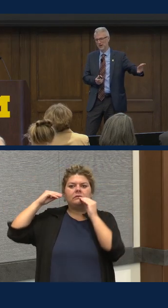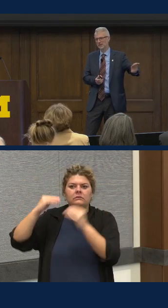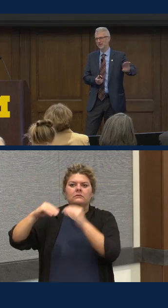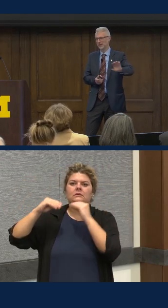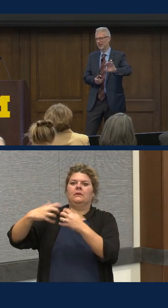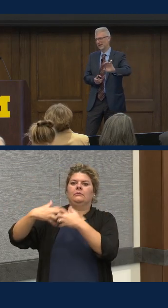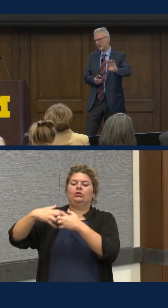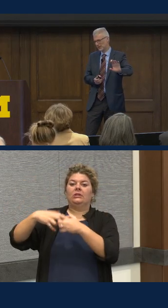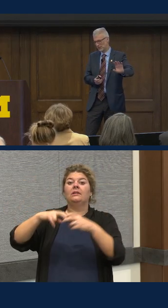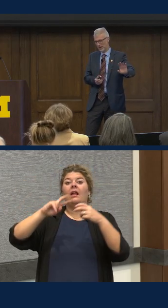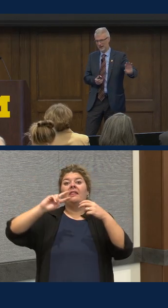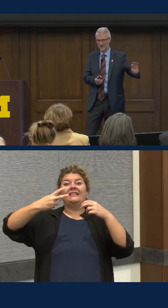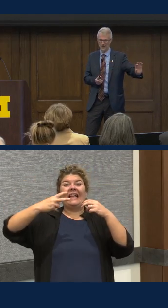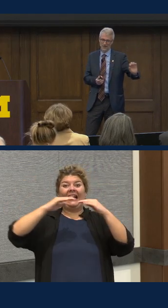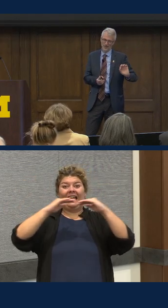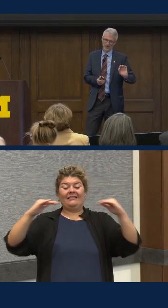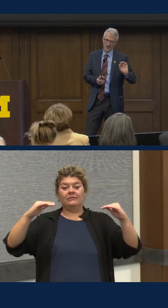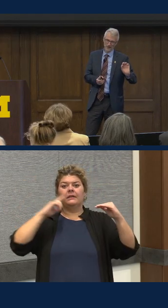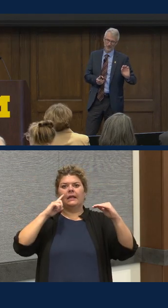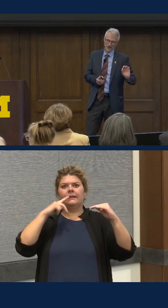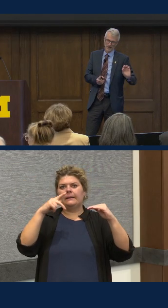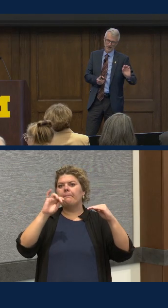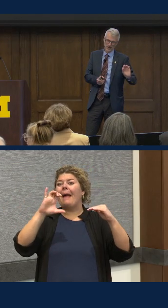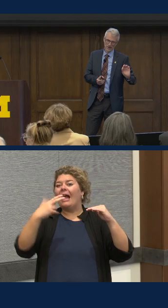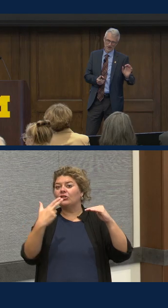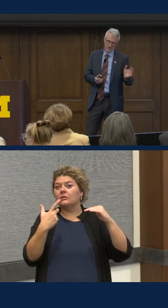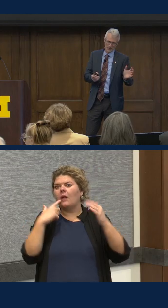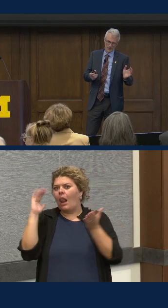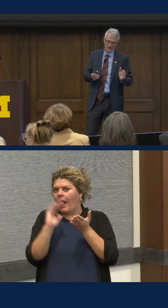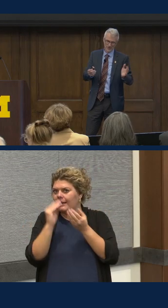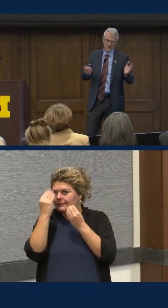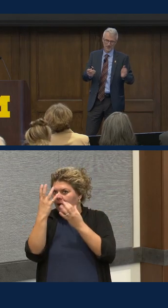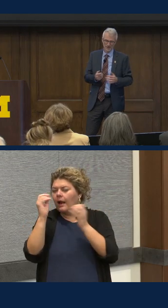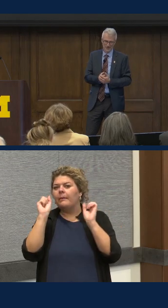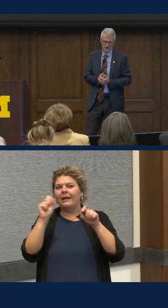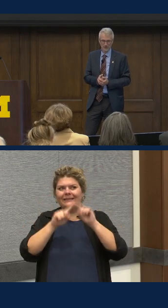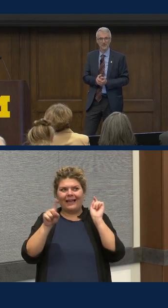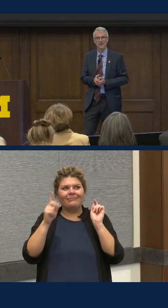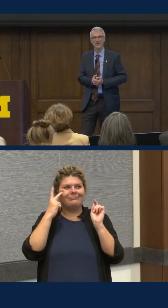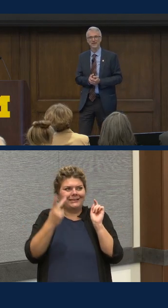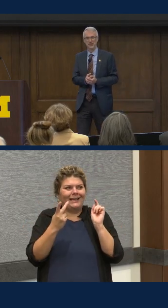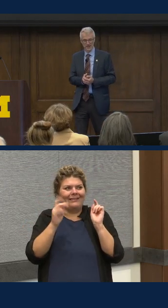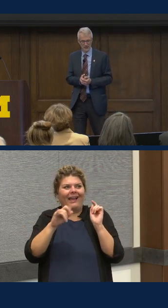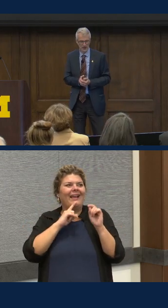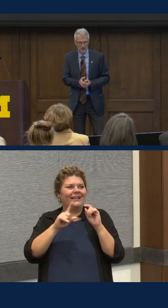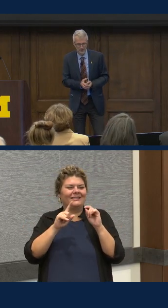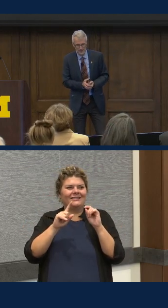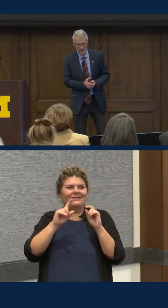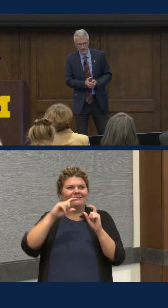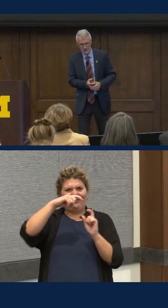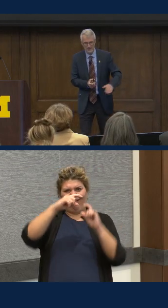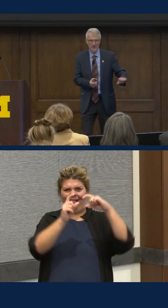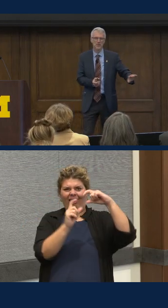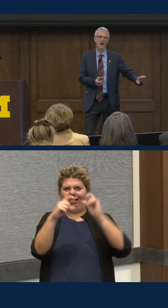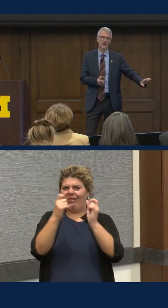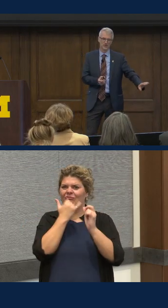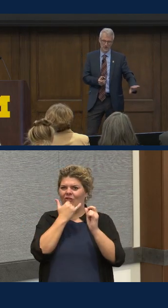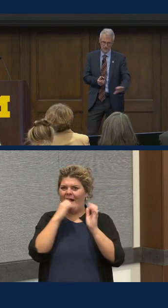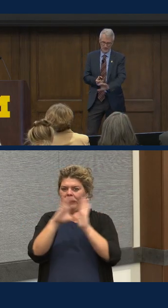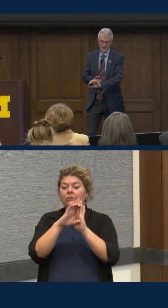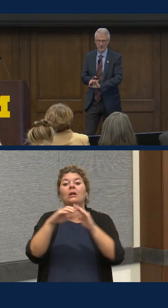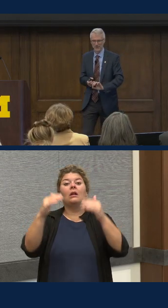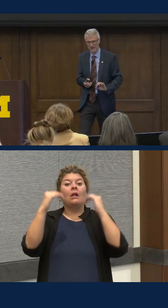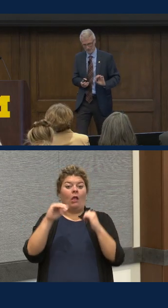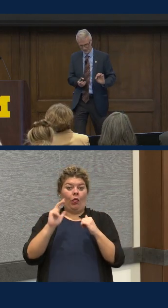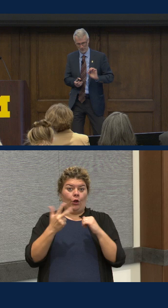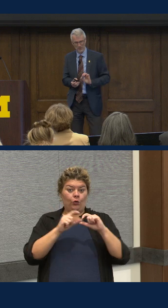middle row is a method that uses patches that takes less training data, but as you can see, leads to these sort of jigsaw puzzle-like images. And the bottom row